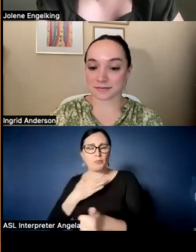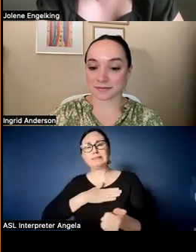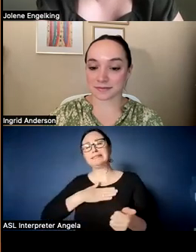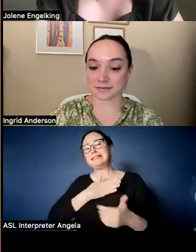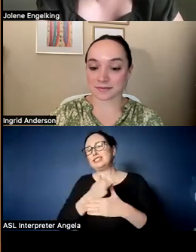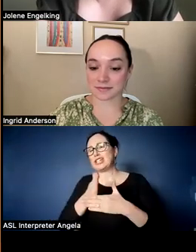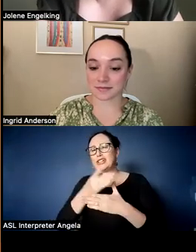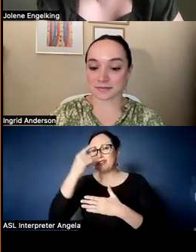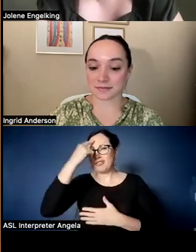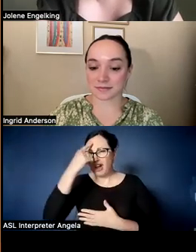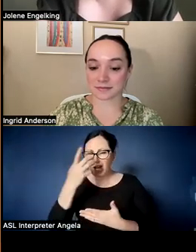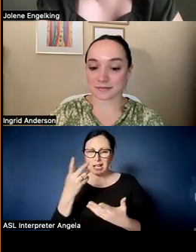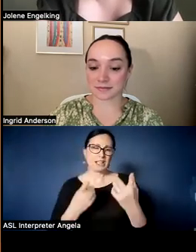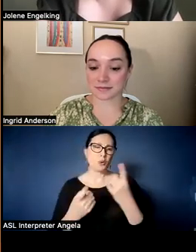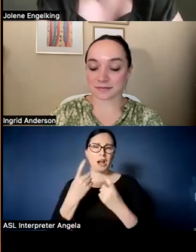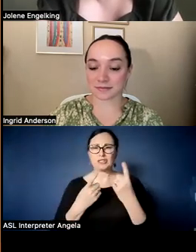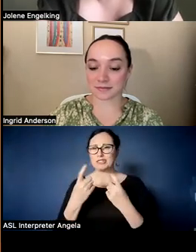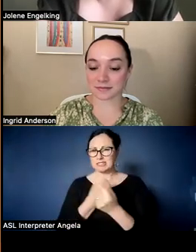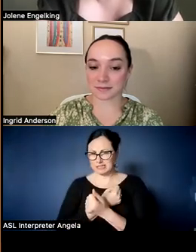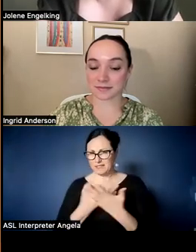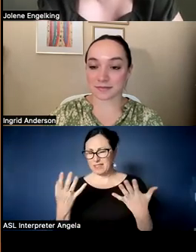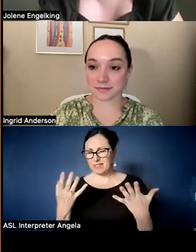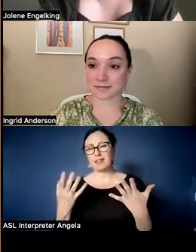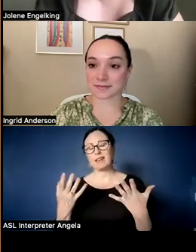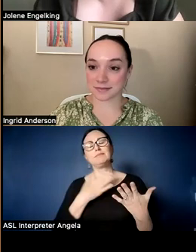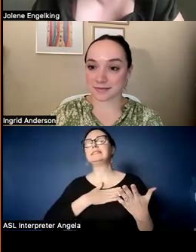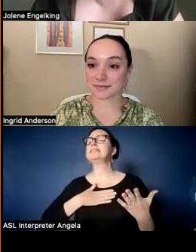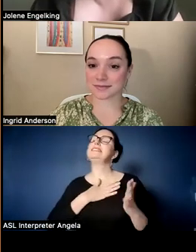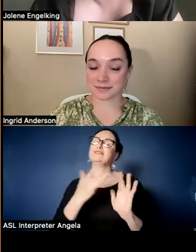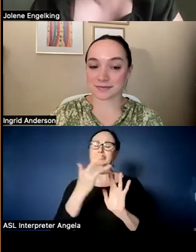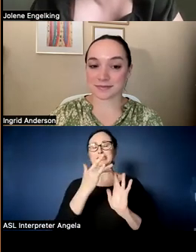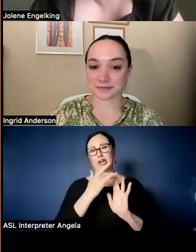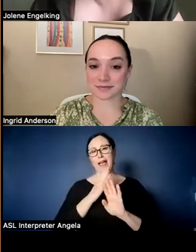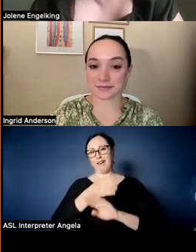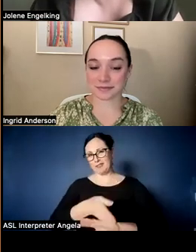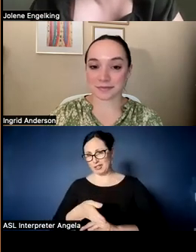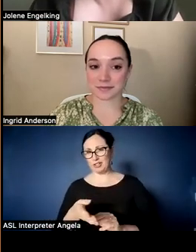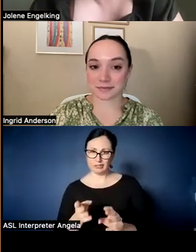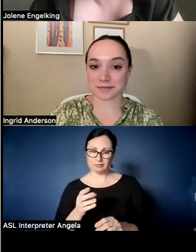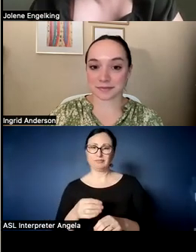those listening afterwards, please always feel free to reach out and continue this connection. So